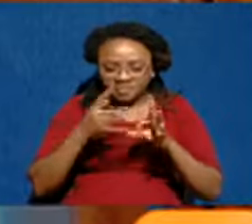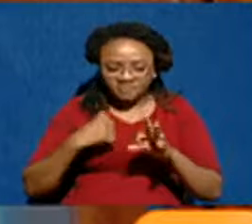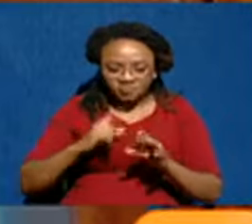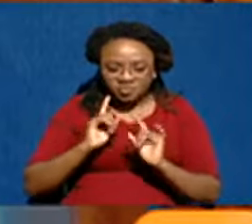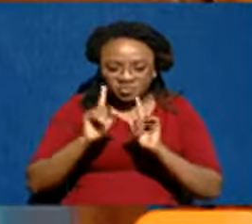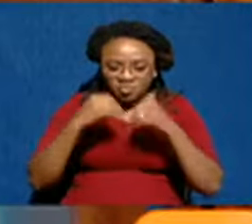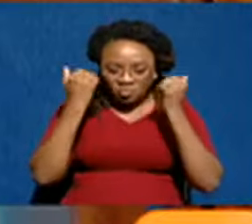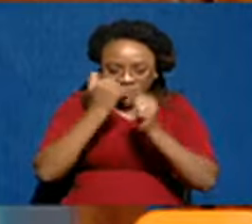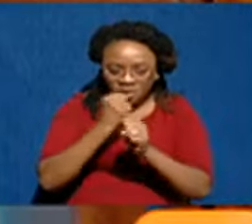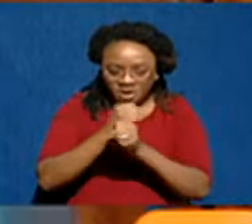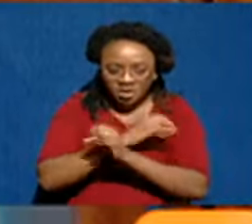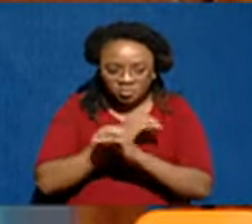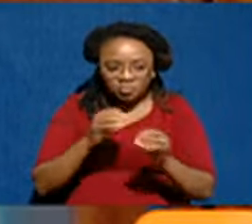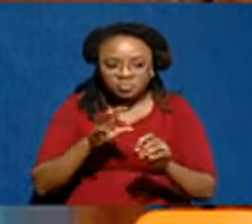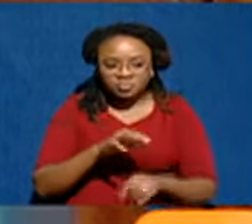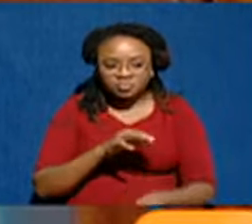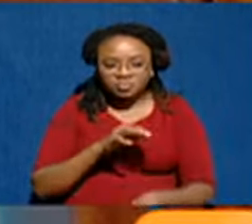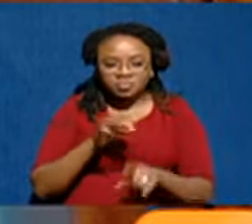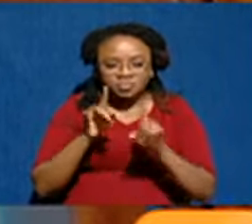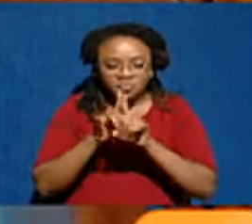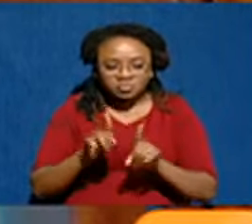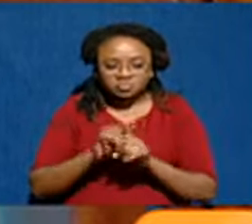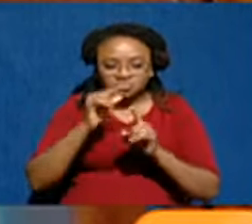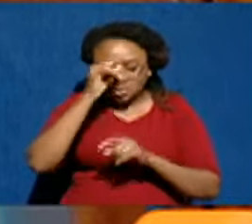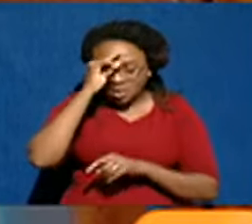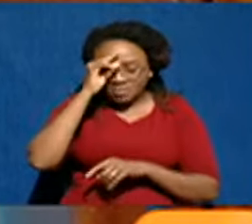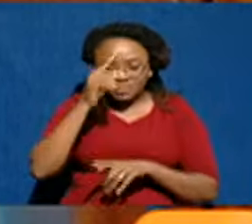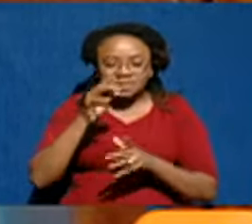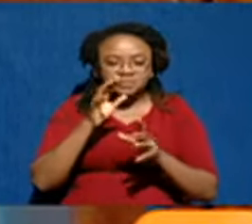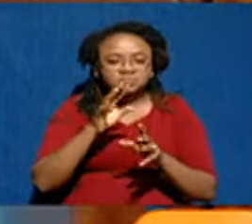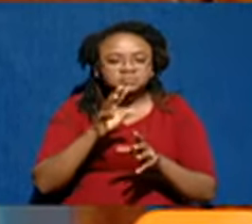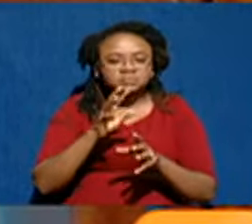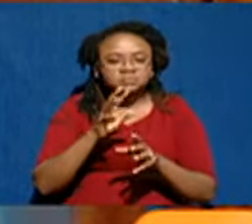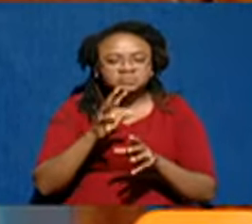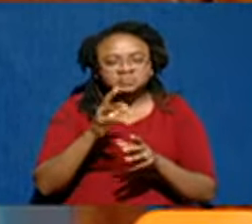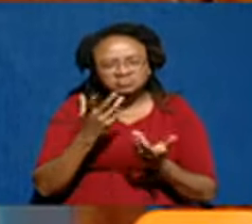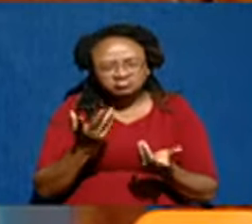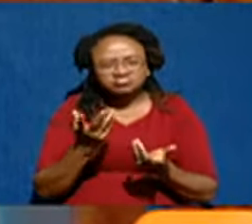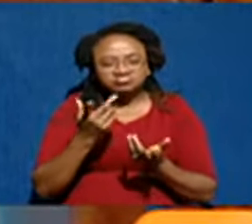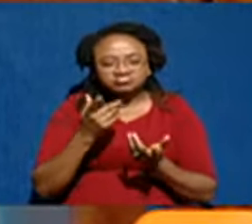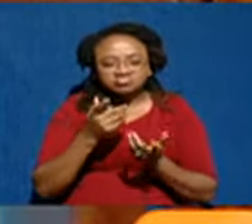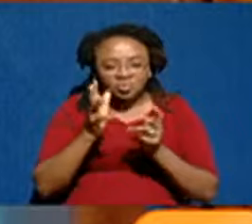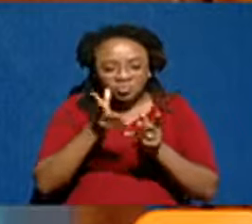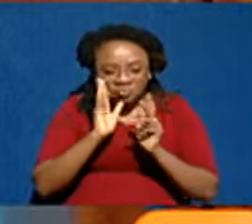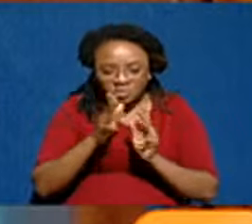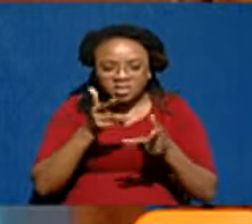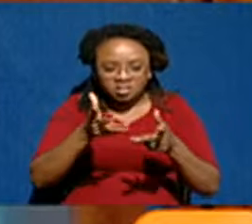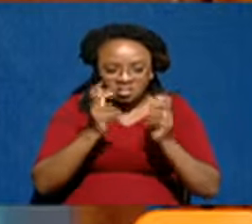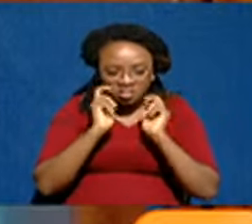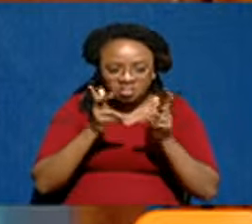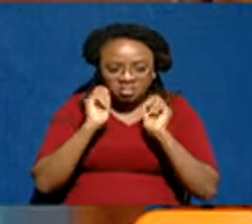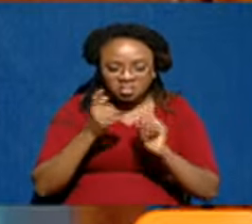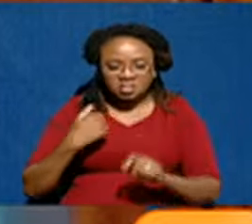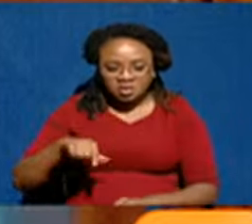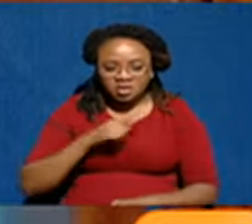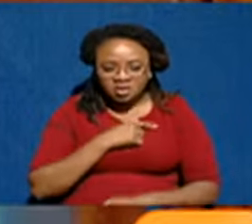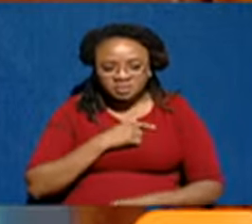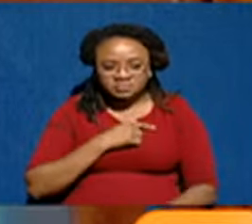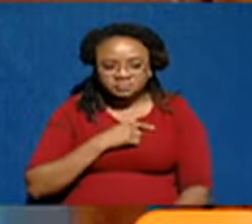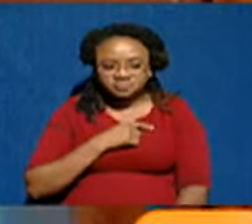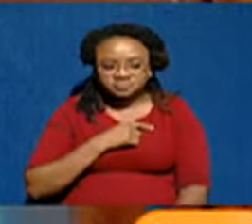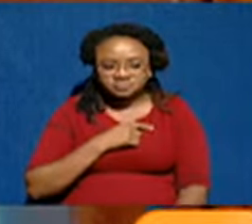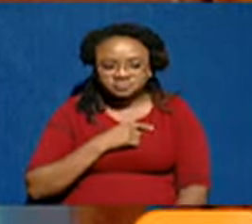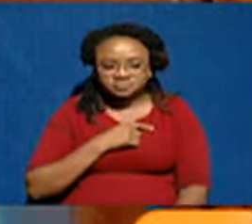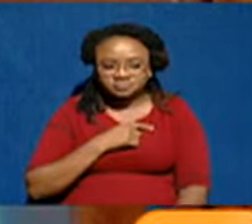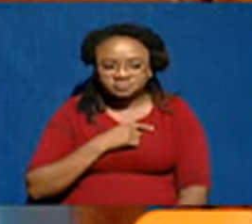as we are currently, it is government that is causing harm to the patients and to the people. Because as doctors, one thing I must say that you can only